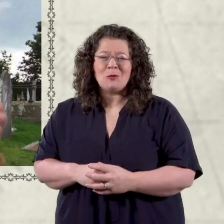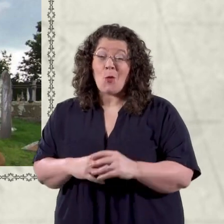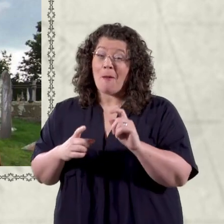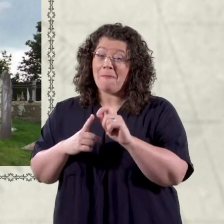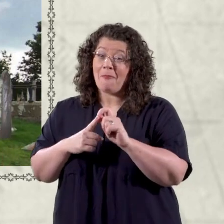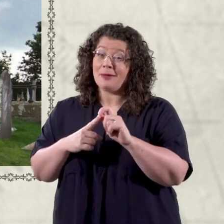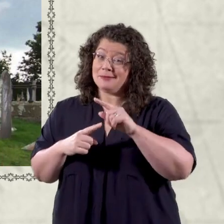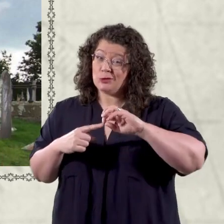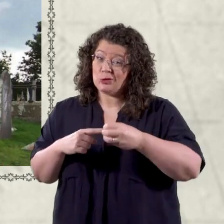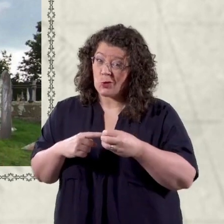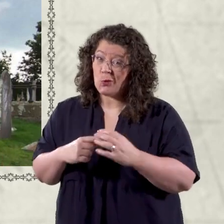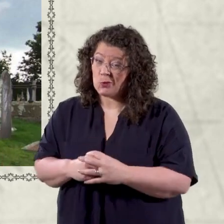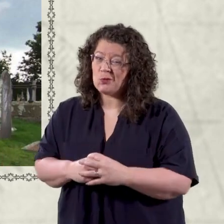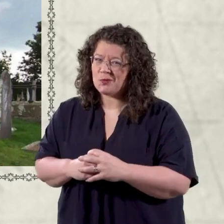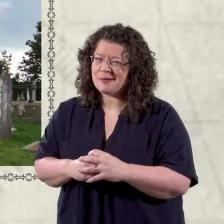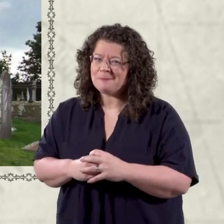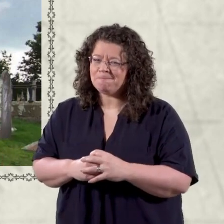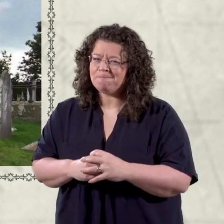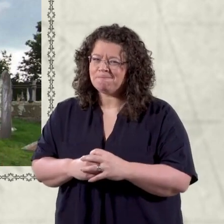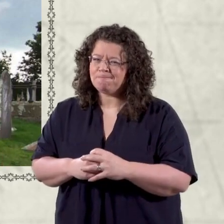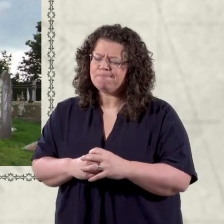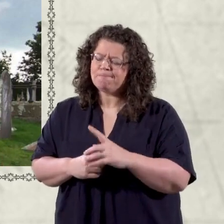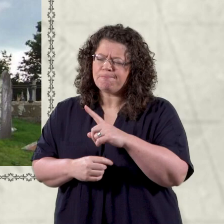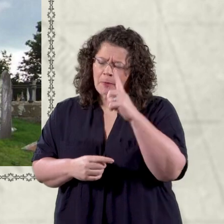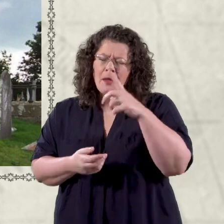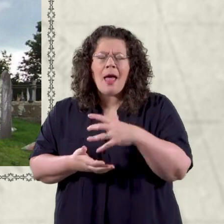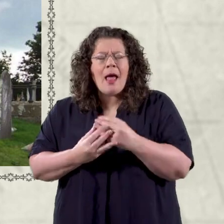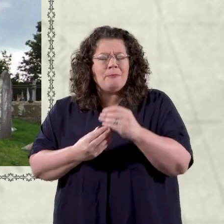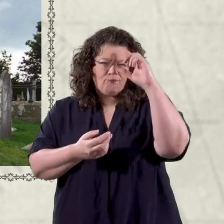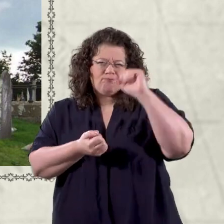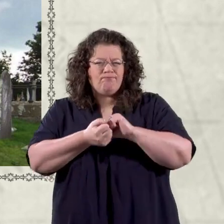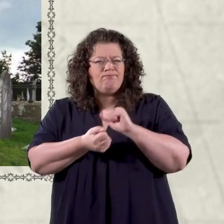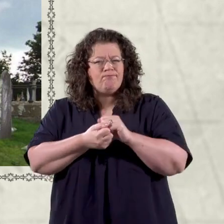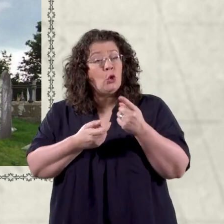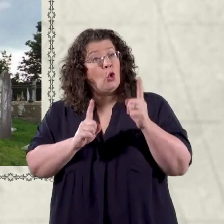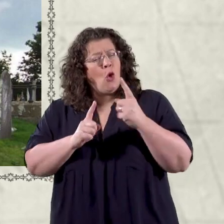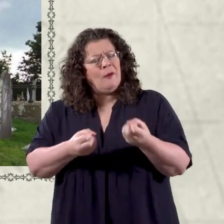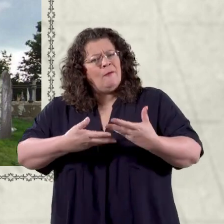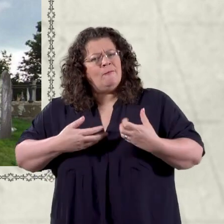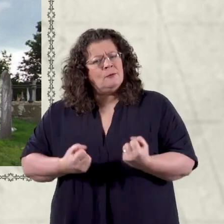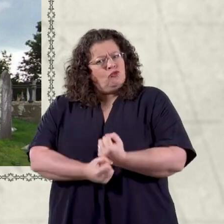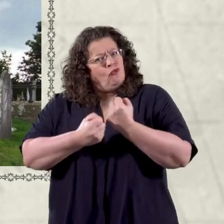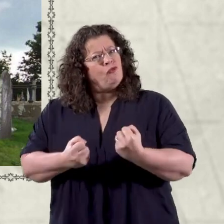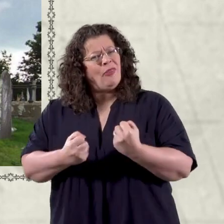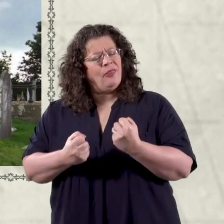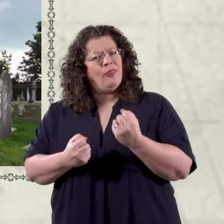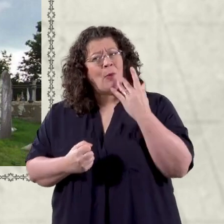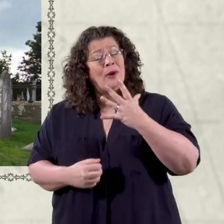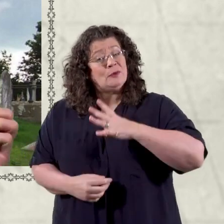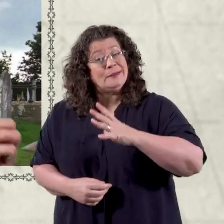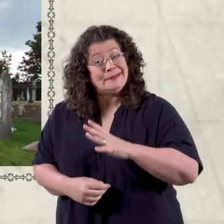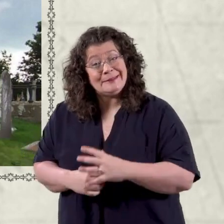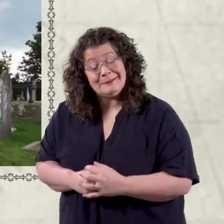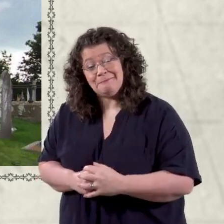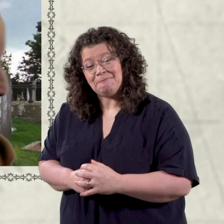Yes, Paulinus' stone, which reminds me that God can give you great strength when you need it.